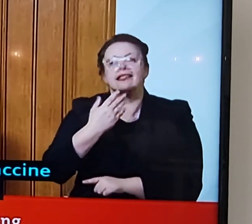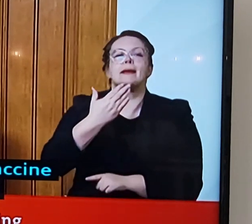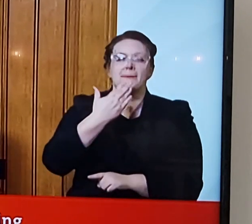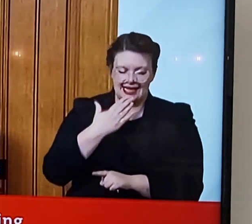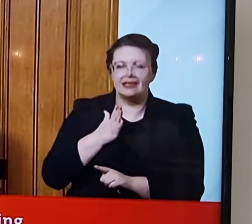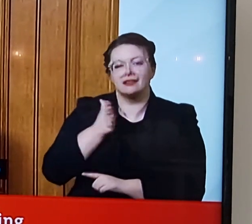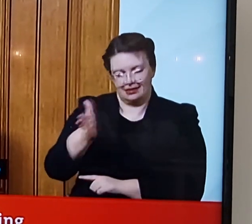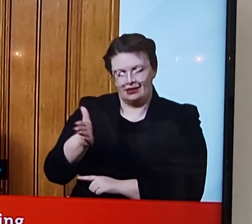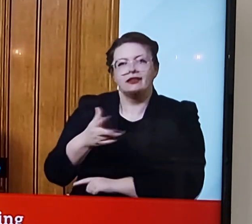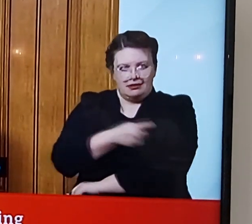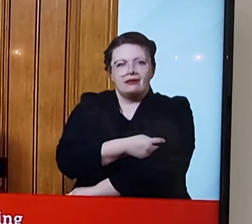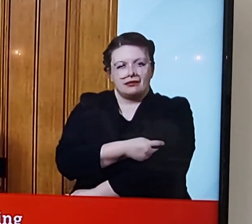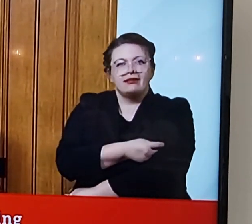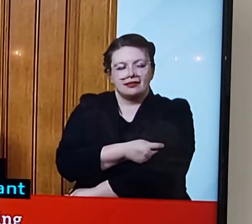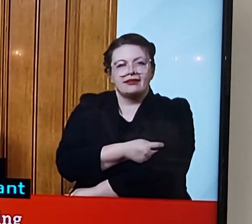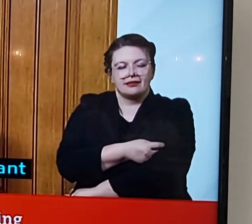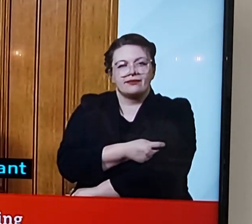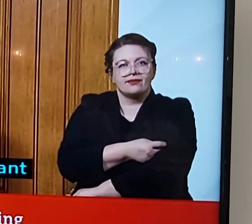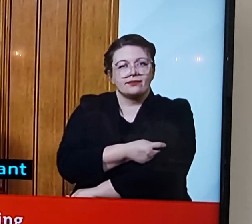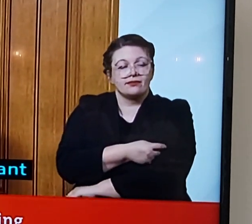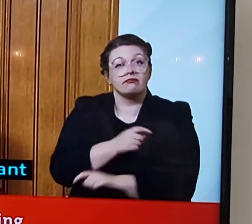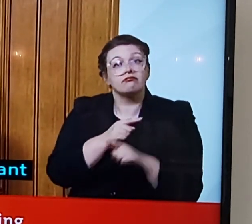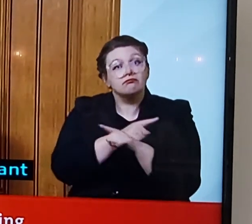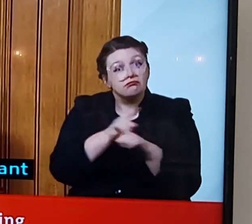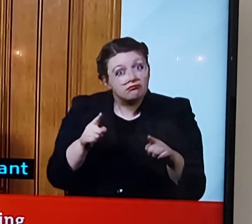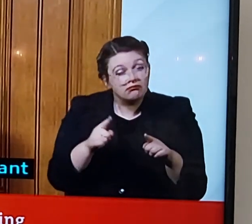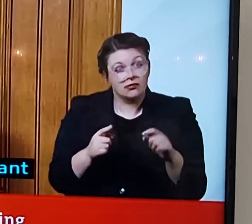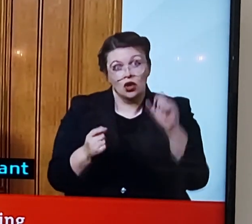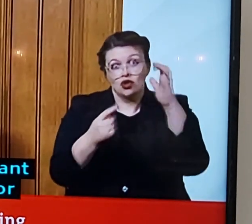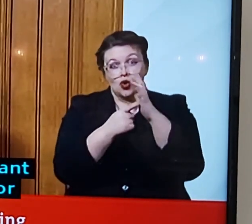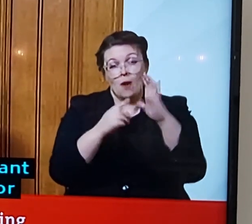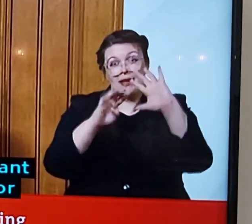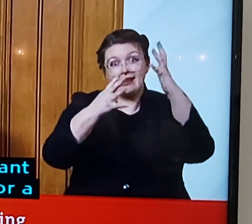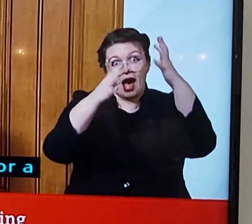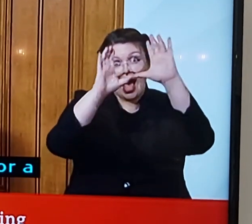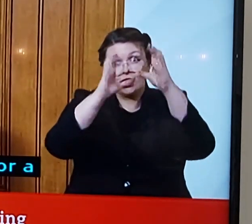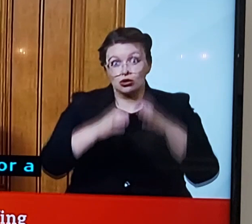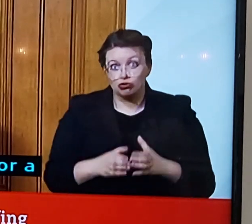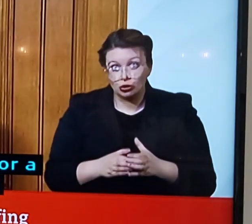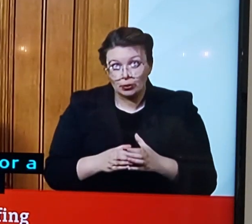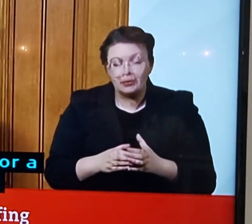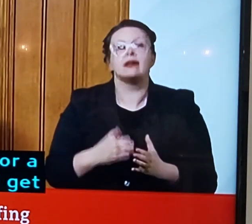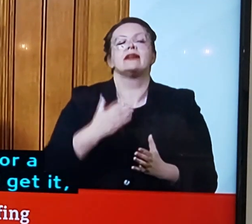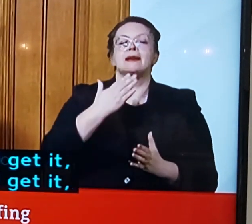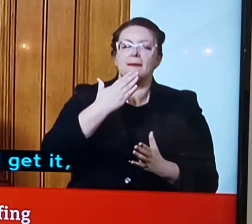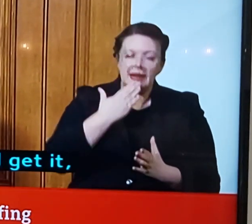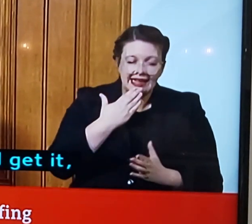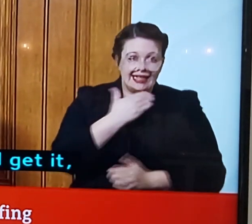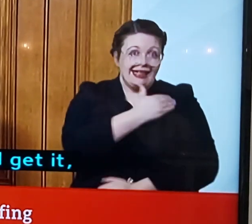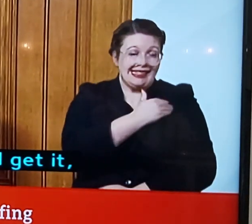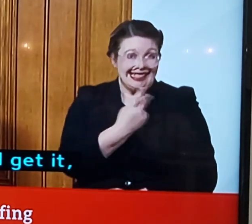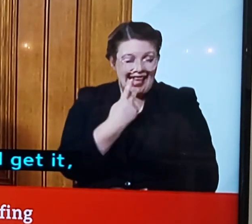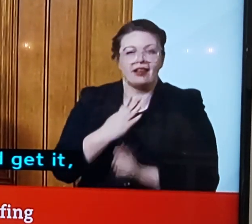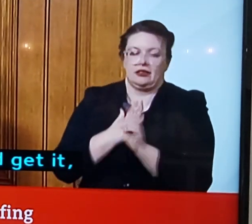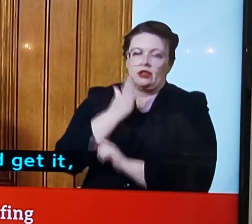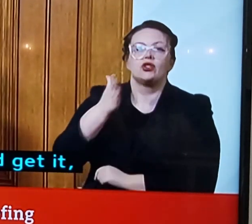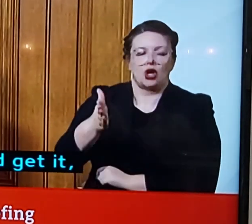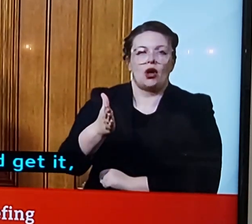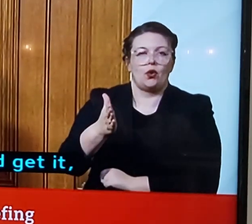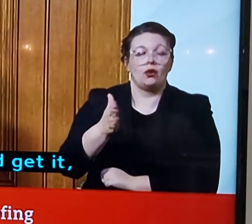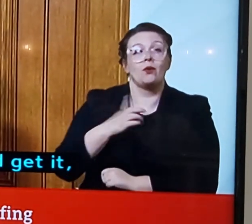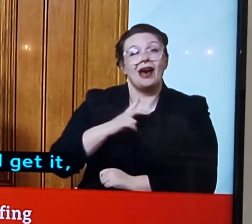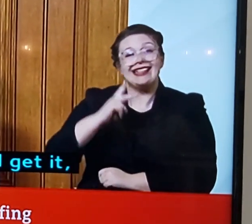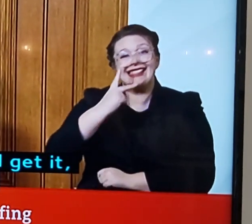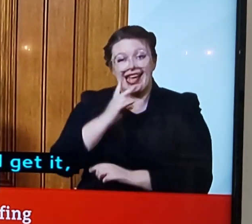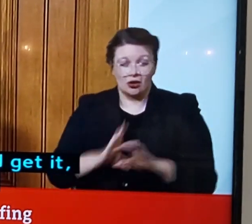come get it. And that in particular, these people in the first, the JCVI groups 1 to 9, people over 50 with health